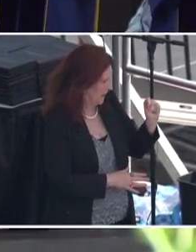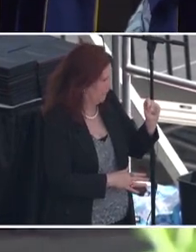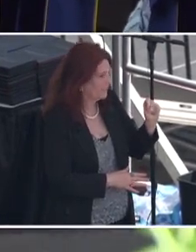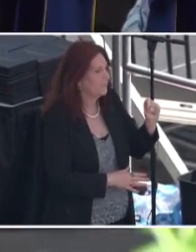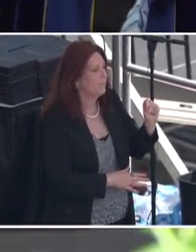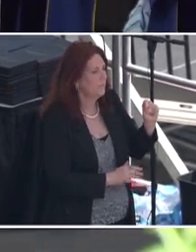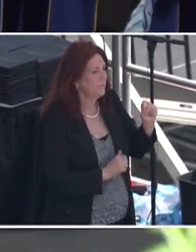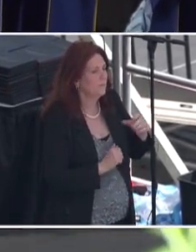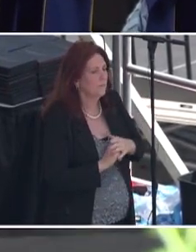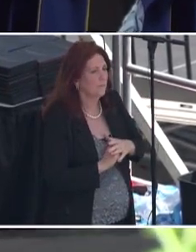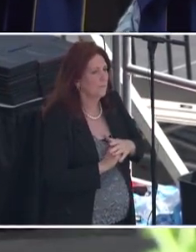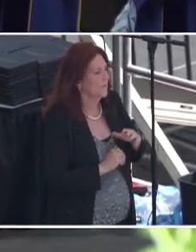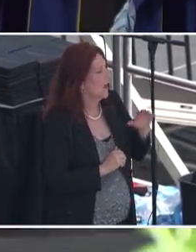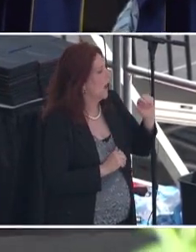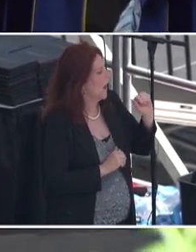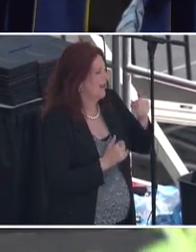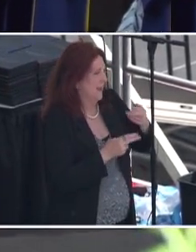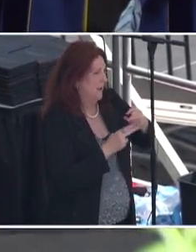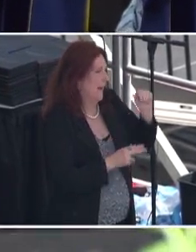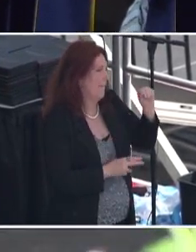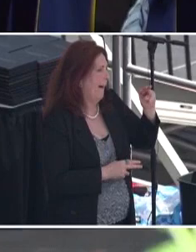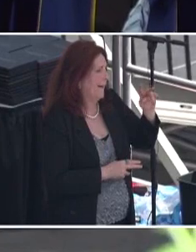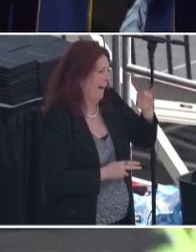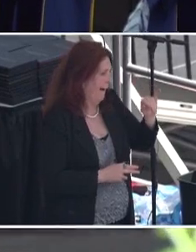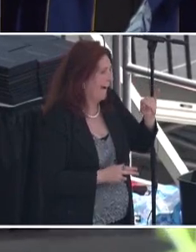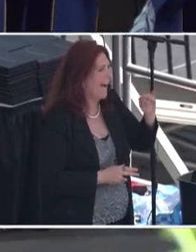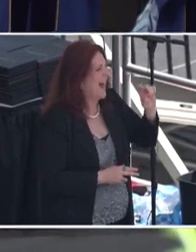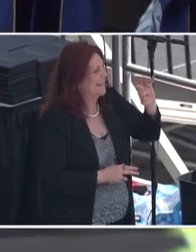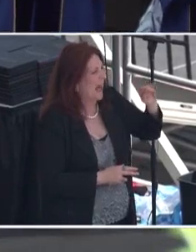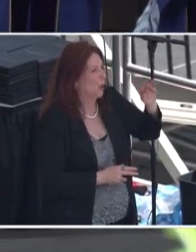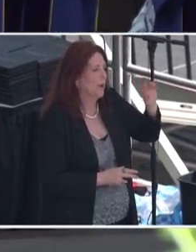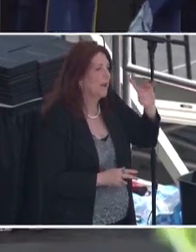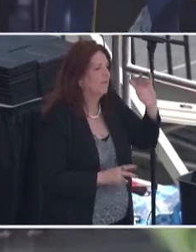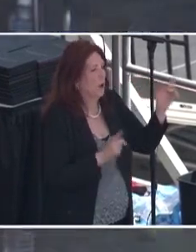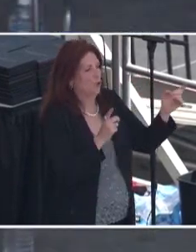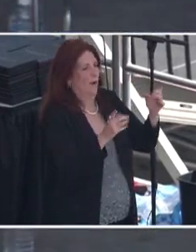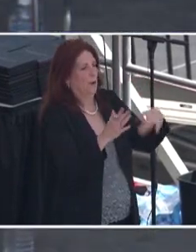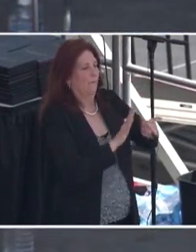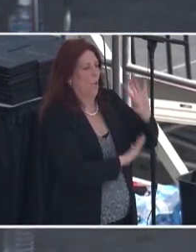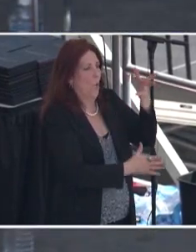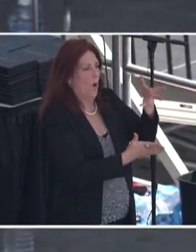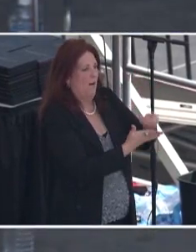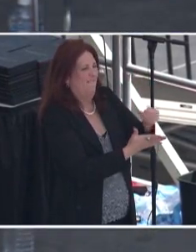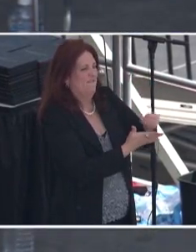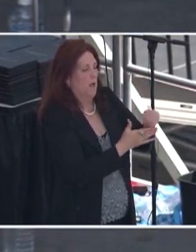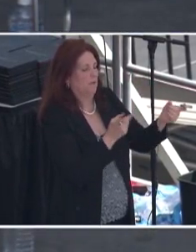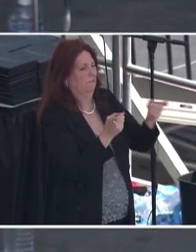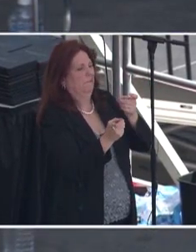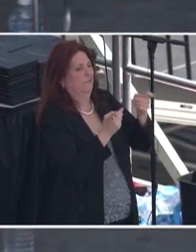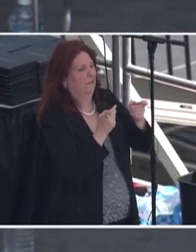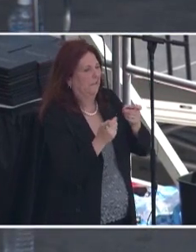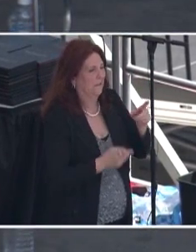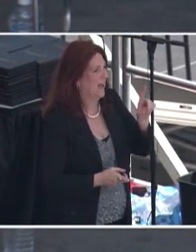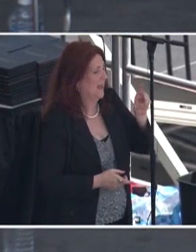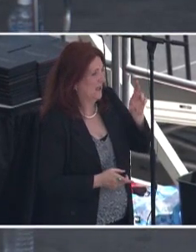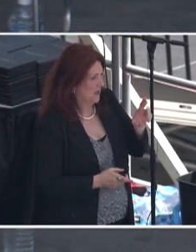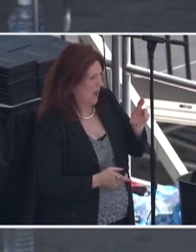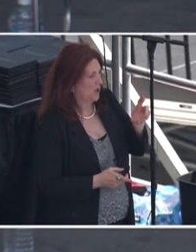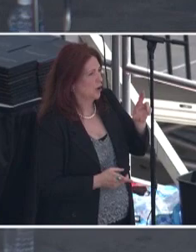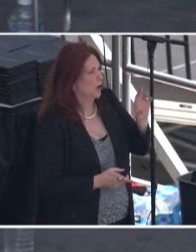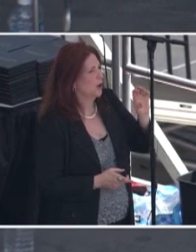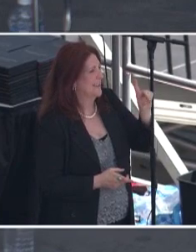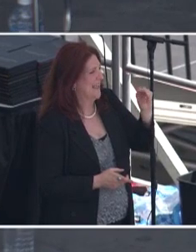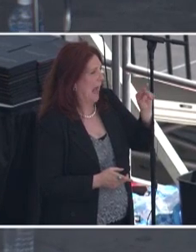Victor Anaya, Executive Director of Finance. Dr. Ursula Parrish